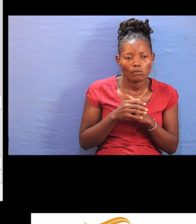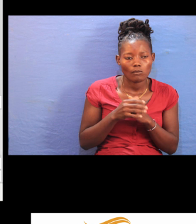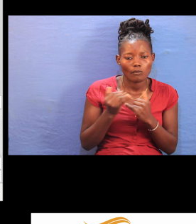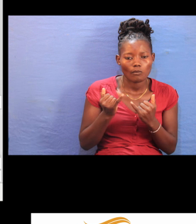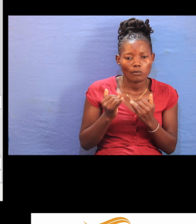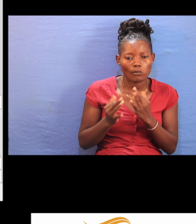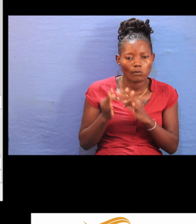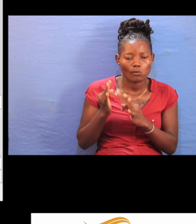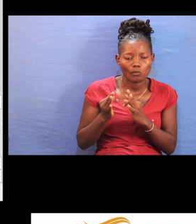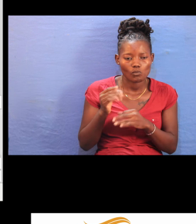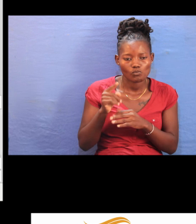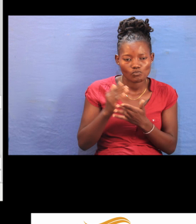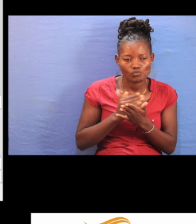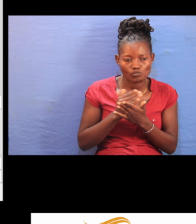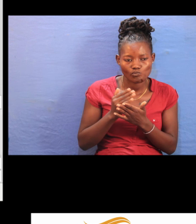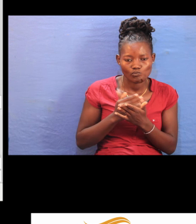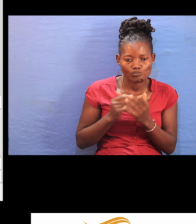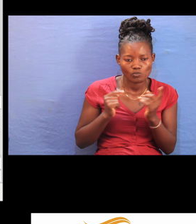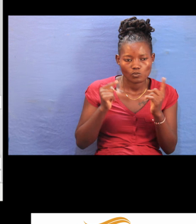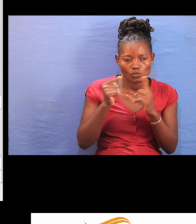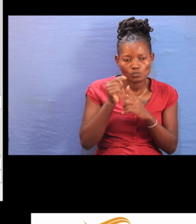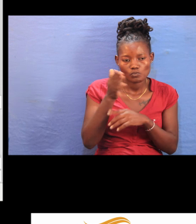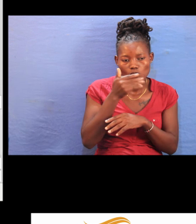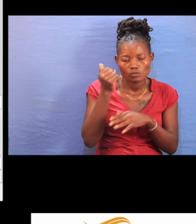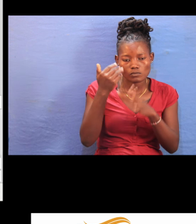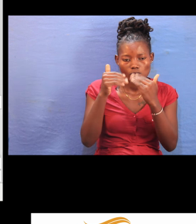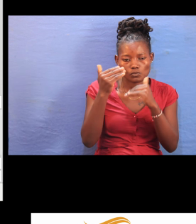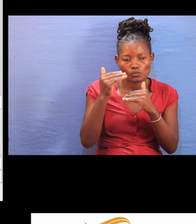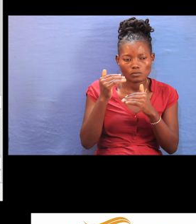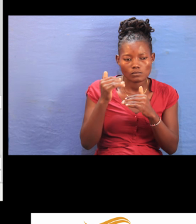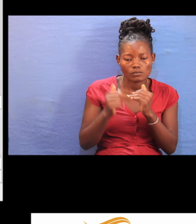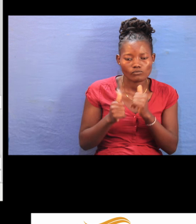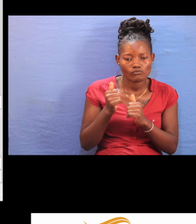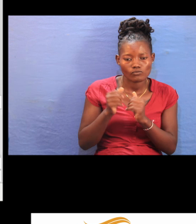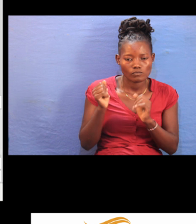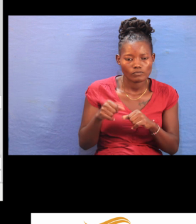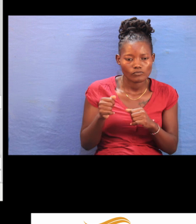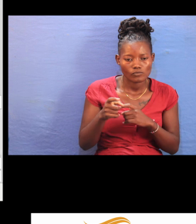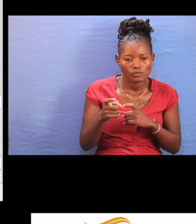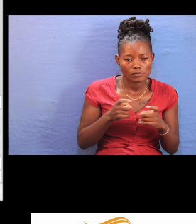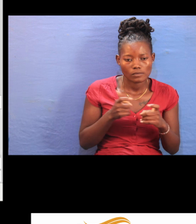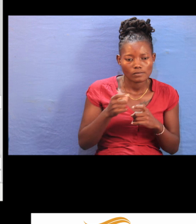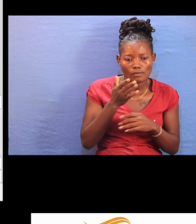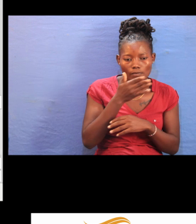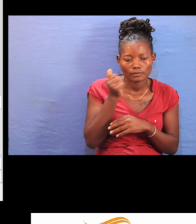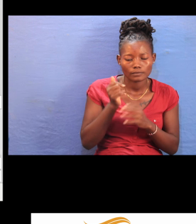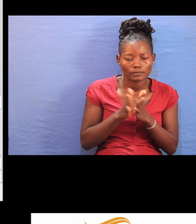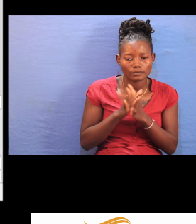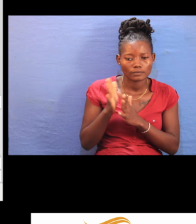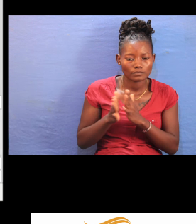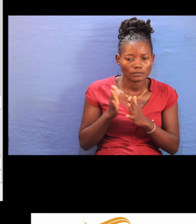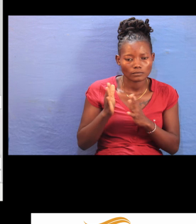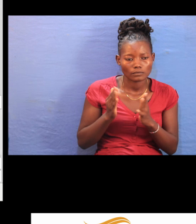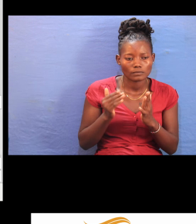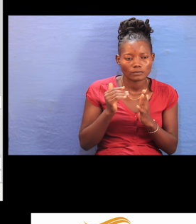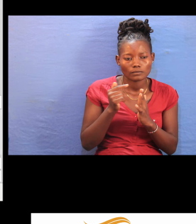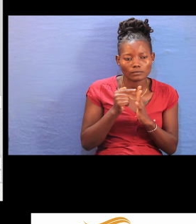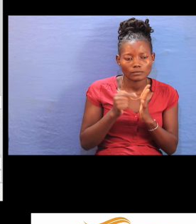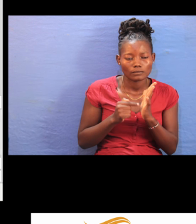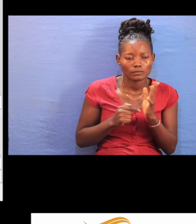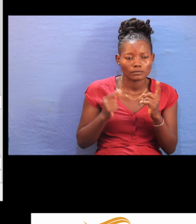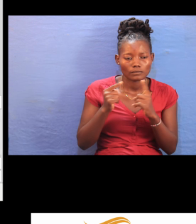you're setting goals related to your performance that you can control better, and you set these goals appropriately and you